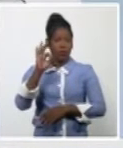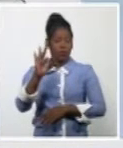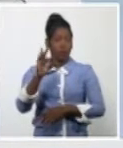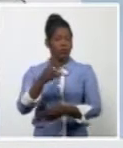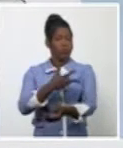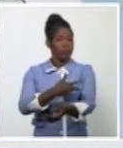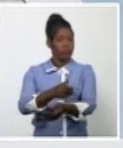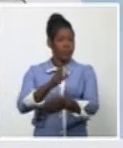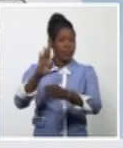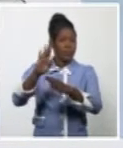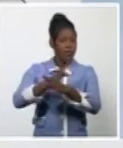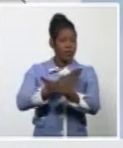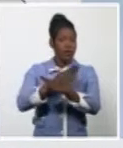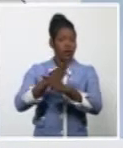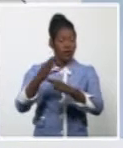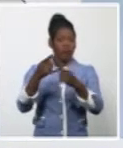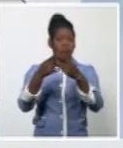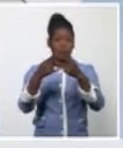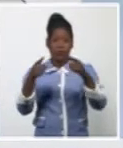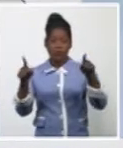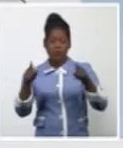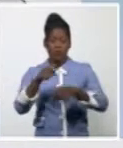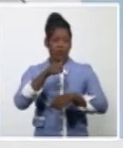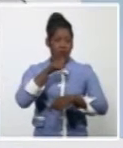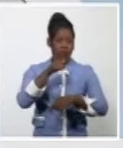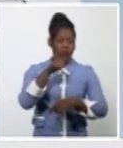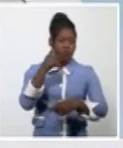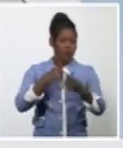And Cuba has already studied